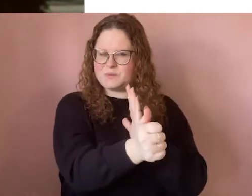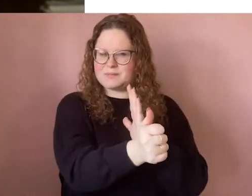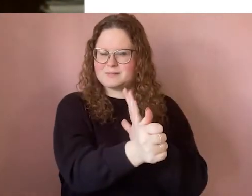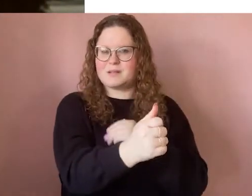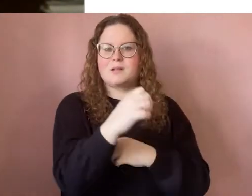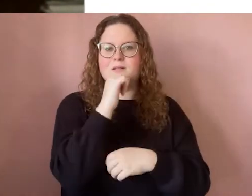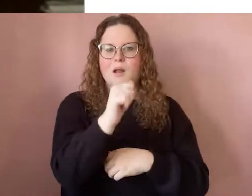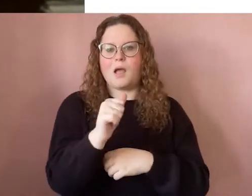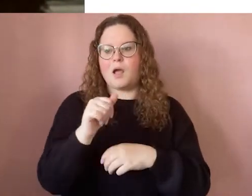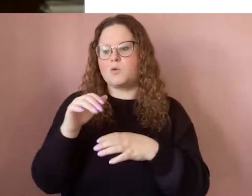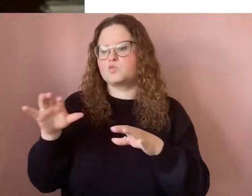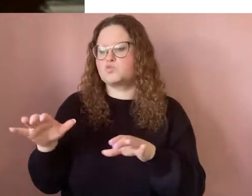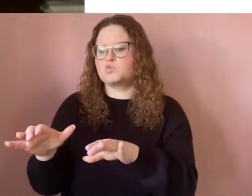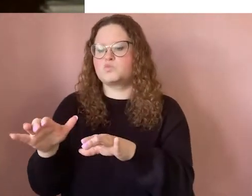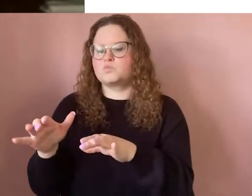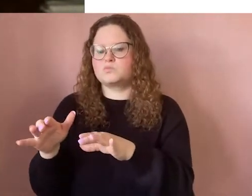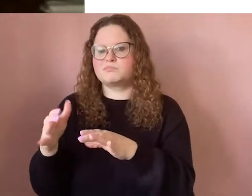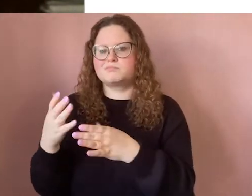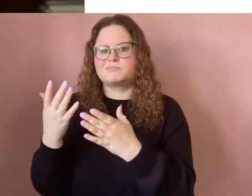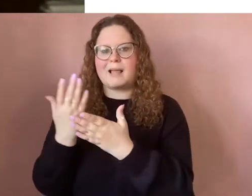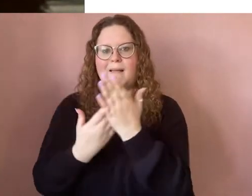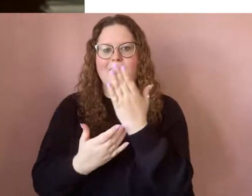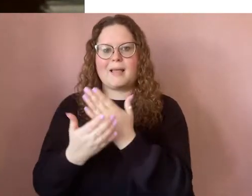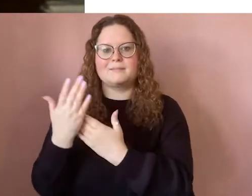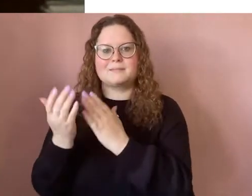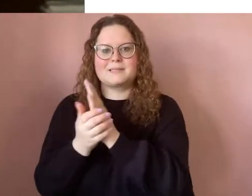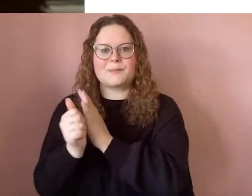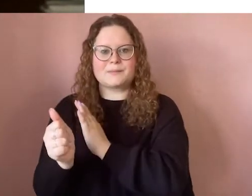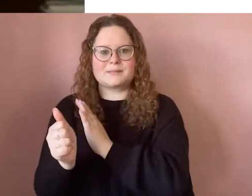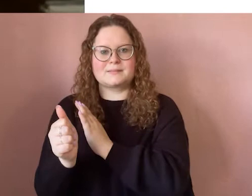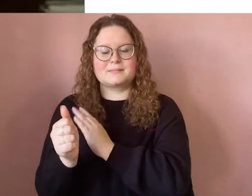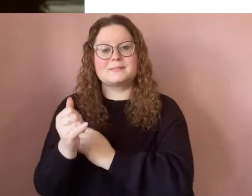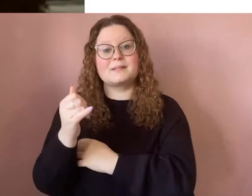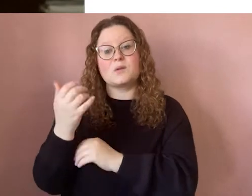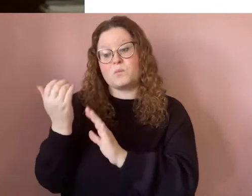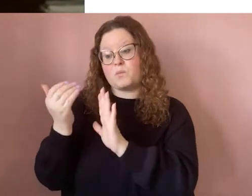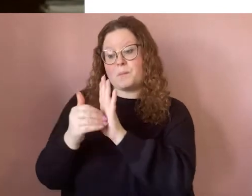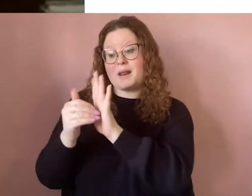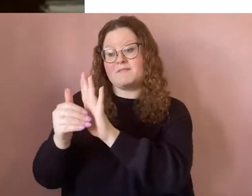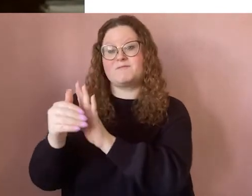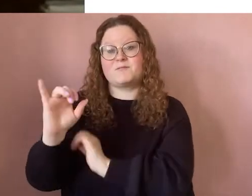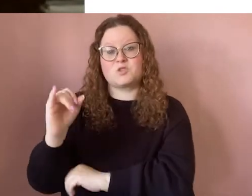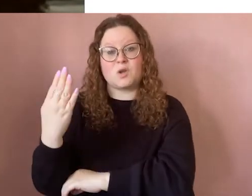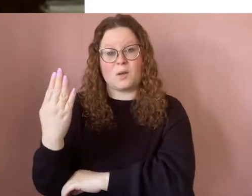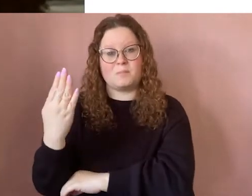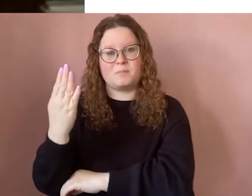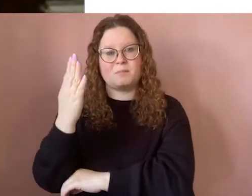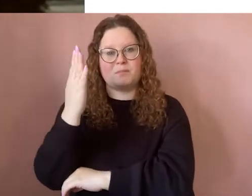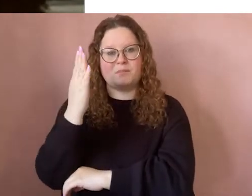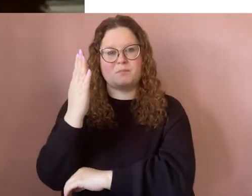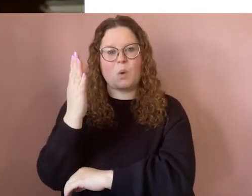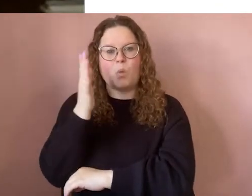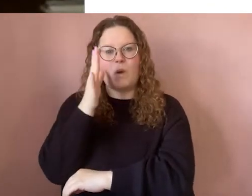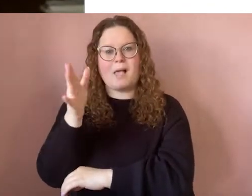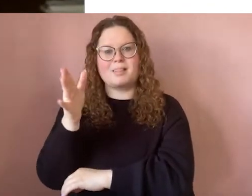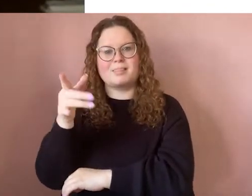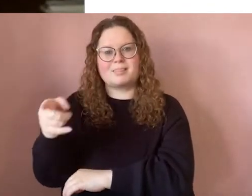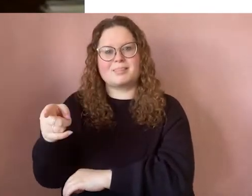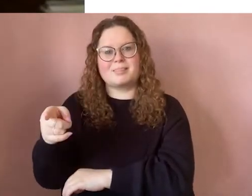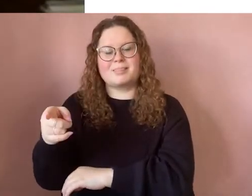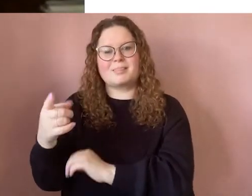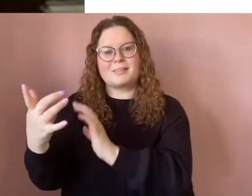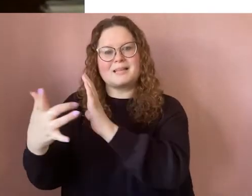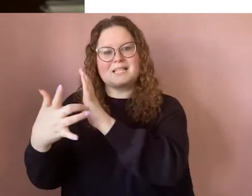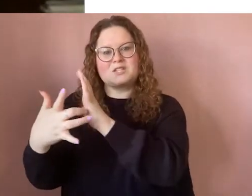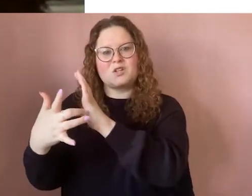skills. Repetitive work is going to go out the window. And that is part of the AI effect. That doesn't necessarily